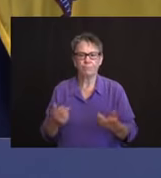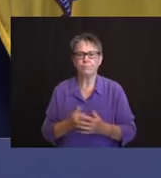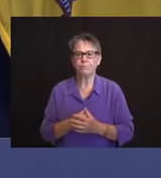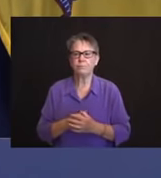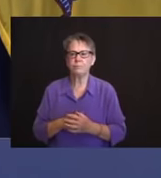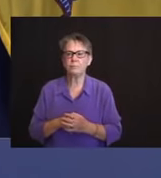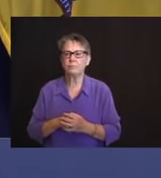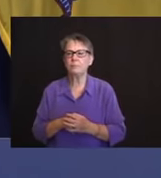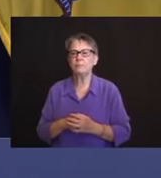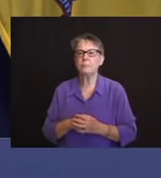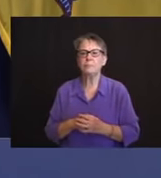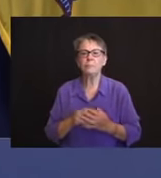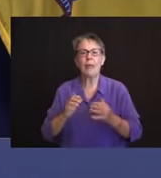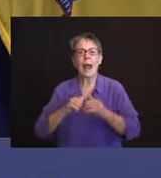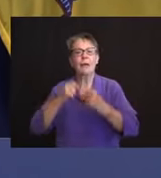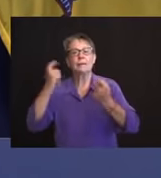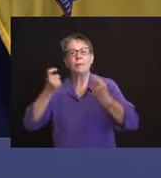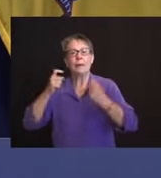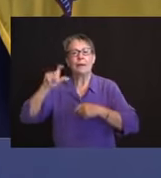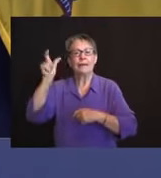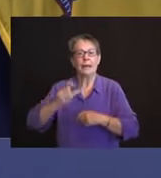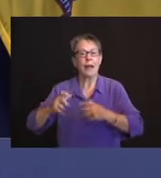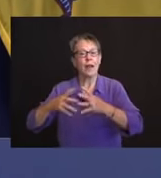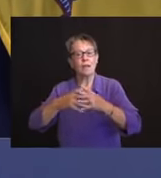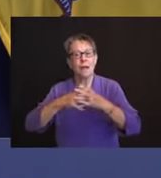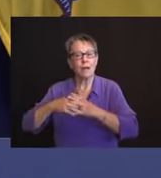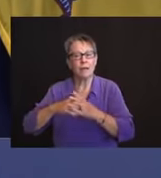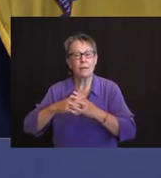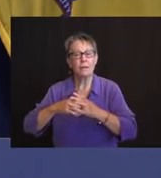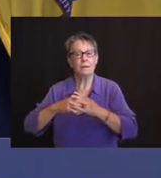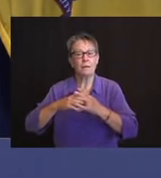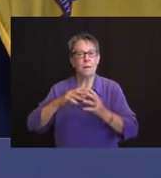symbols that offend and